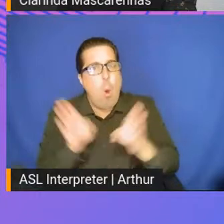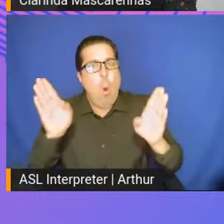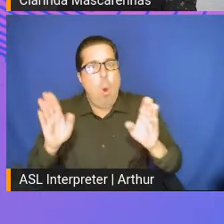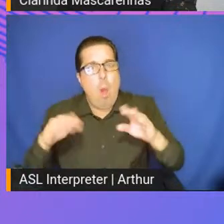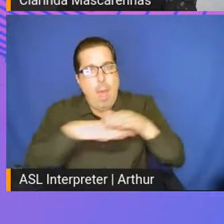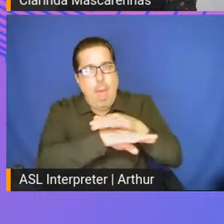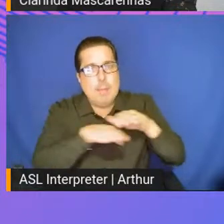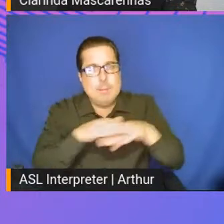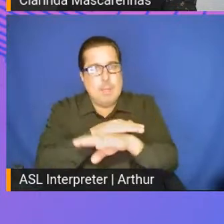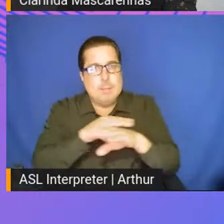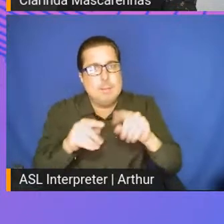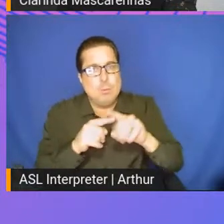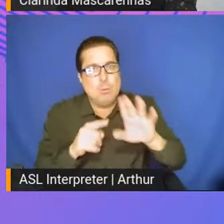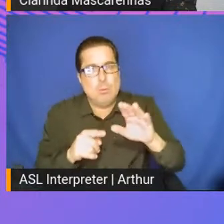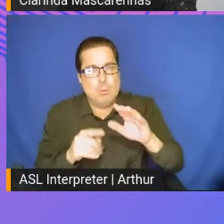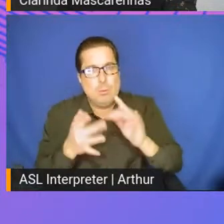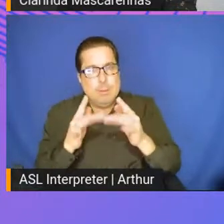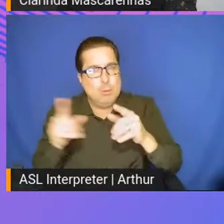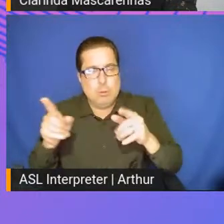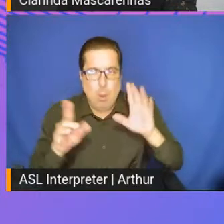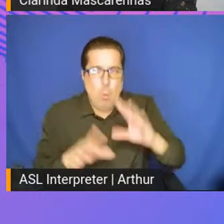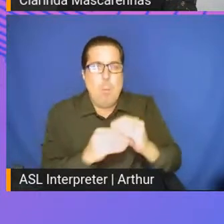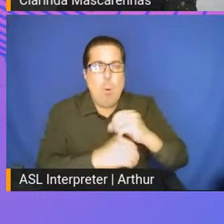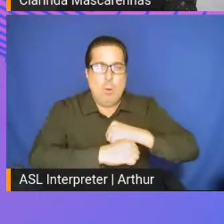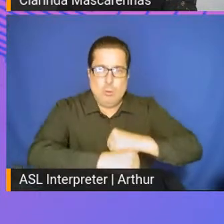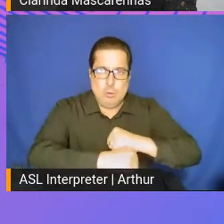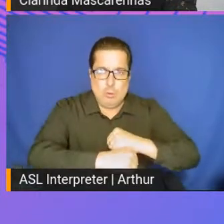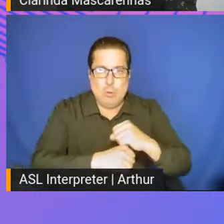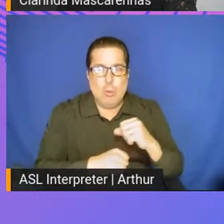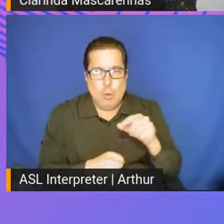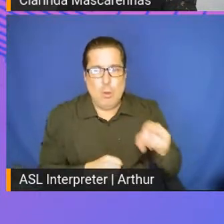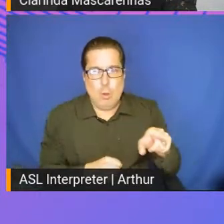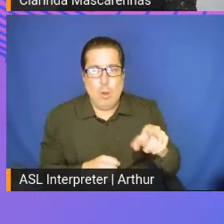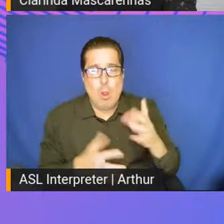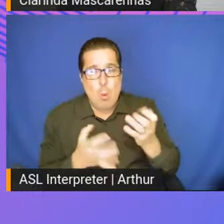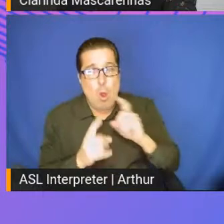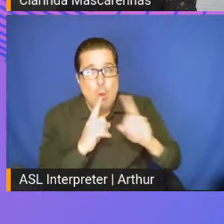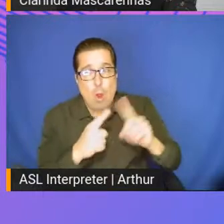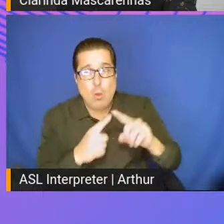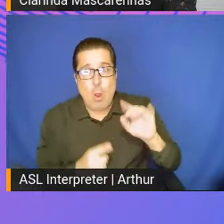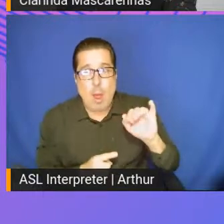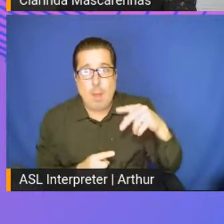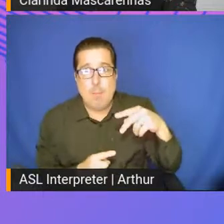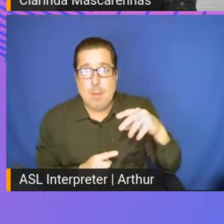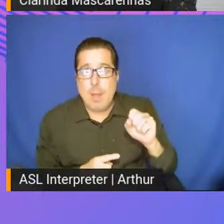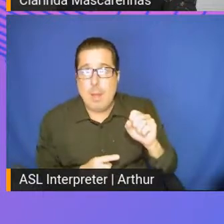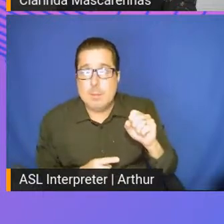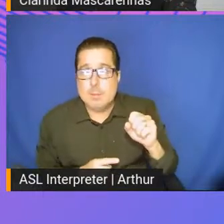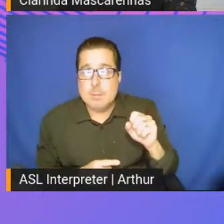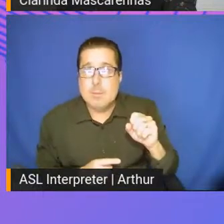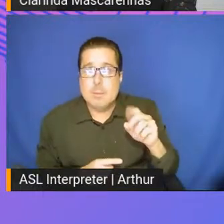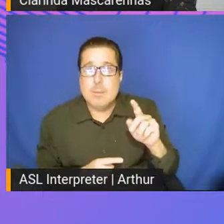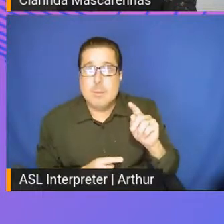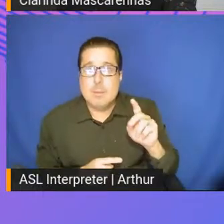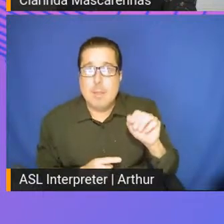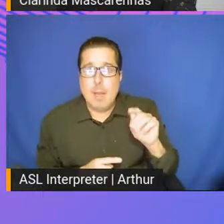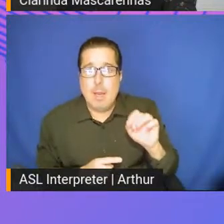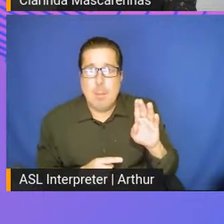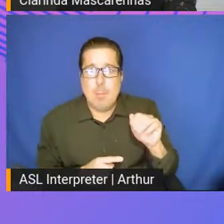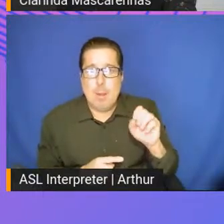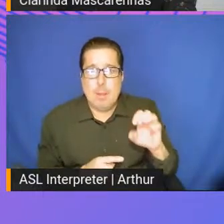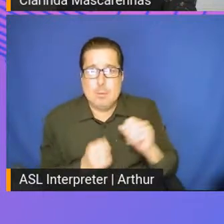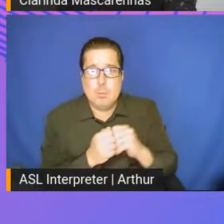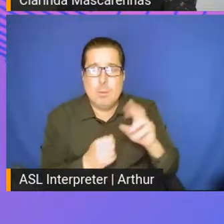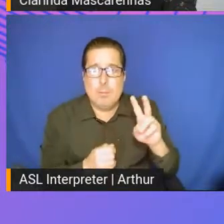more compliance. Because we want to talk to our RDS database, which is in private VPC network, so I